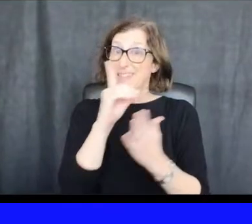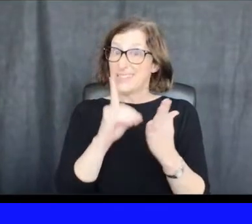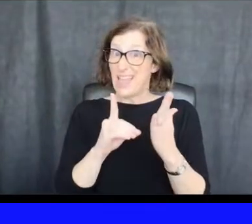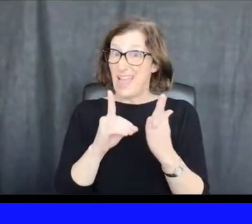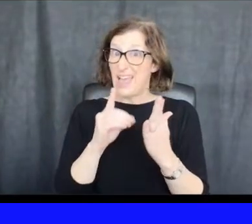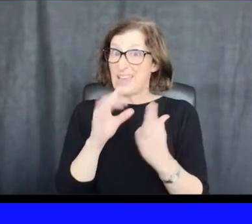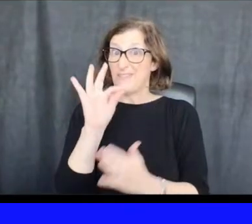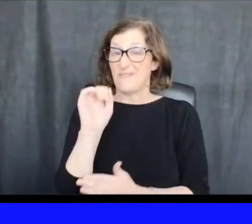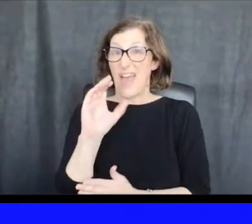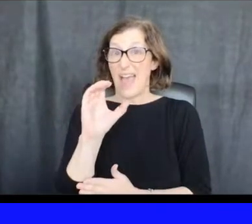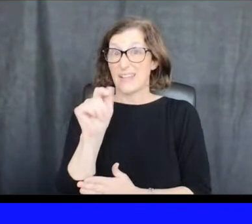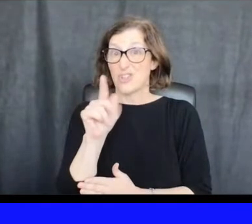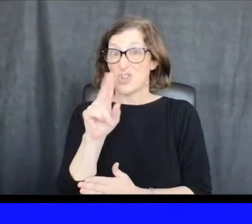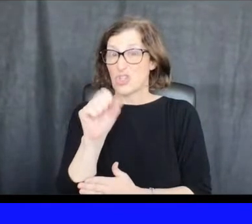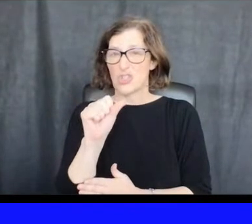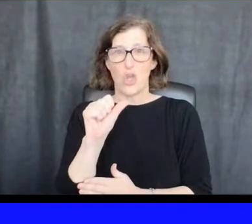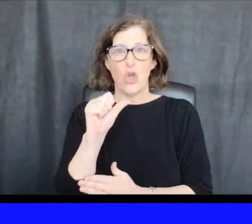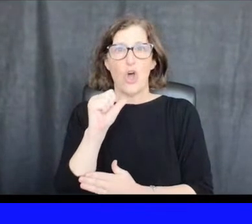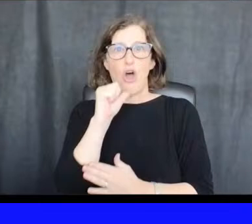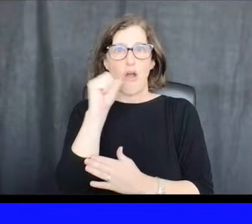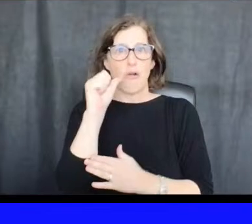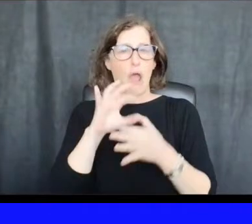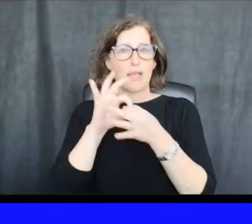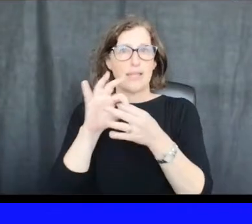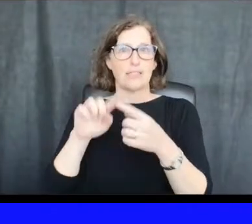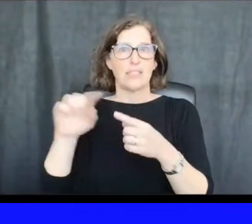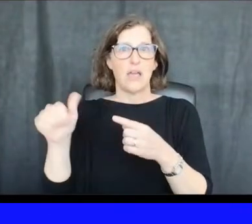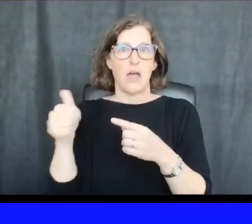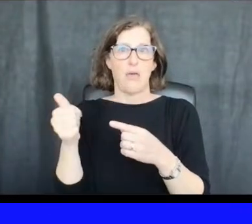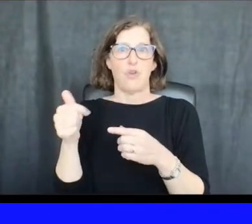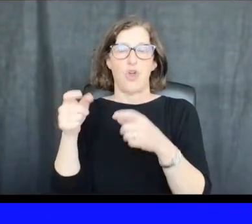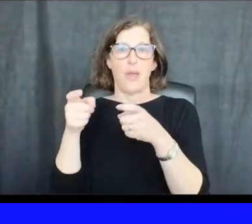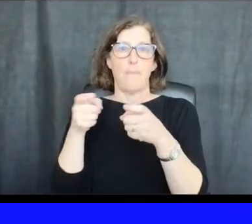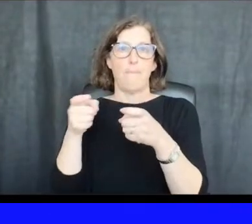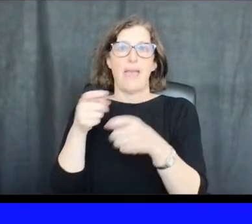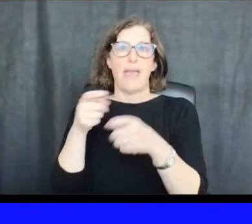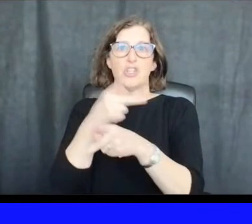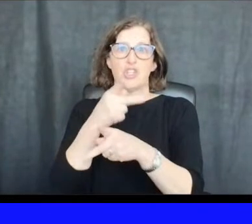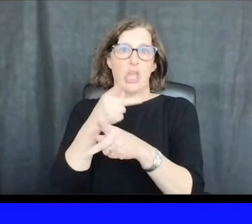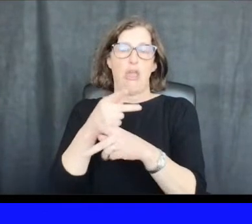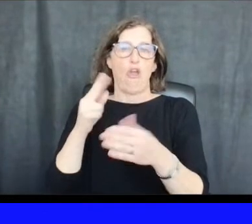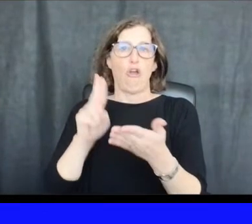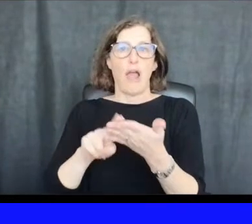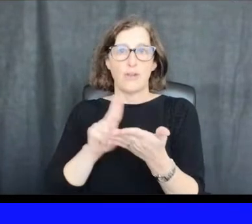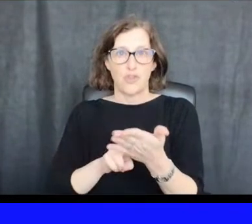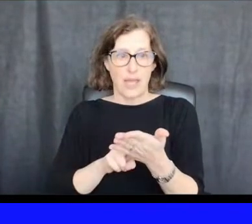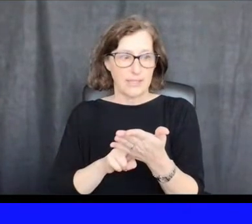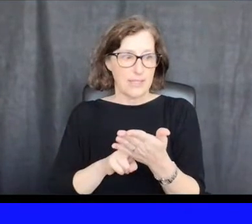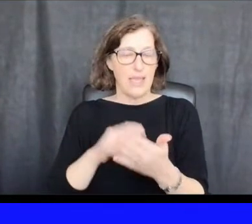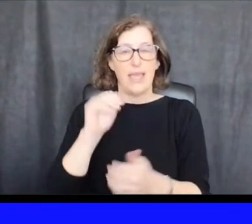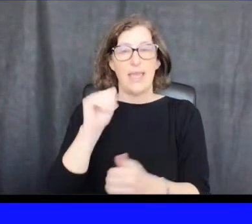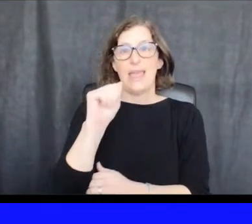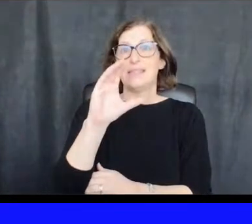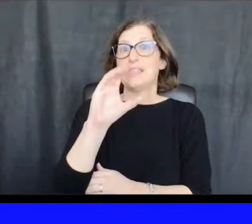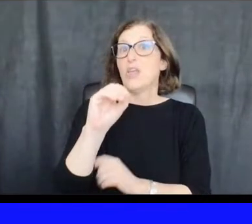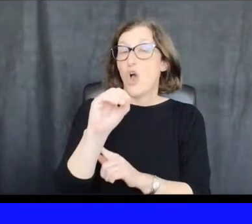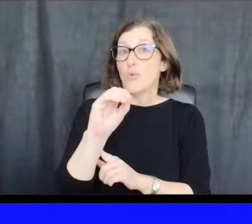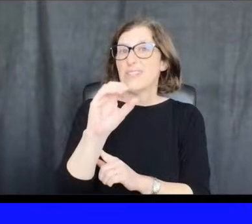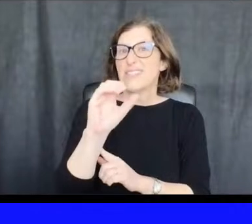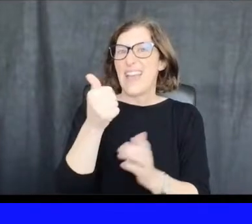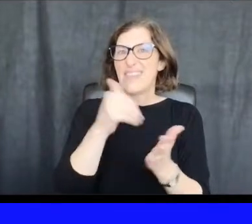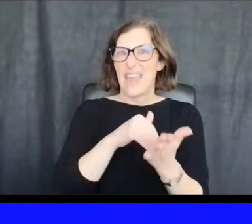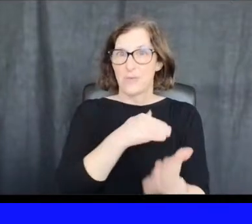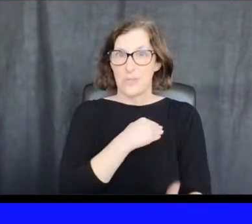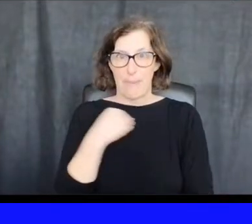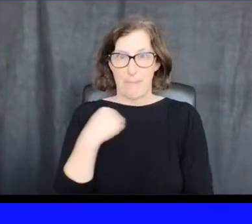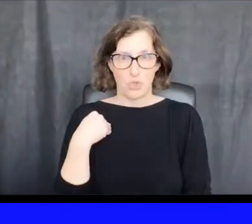Okay, next slide. We have. I'm sorry, could I interrupt just one more second on that piece? So just so I get a little more clarity,